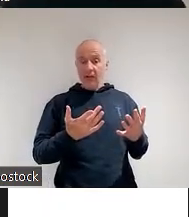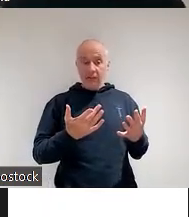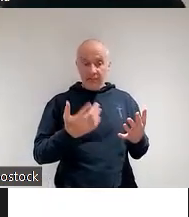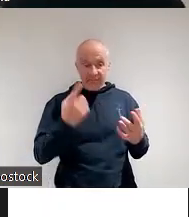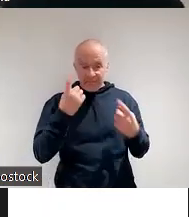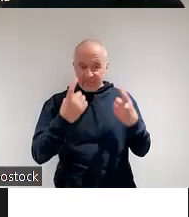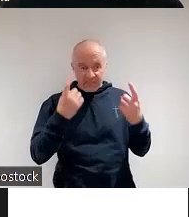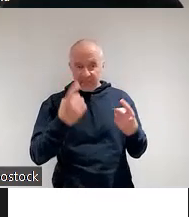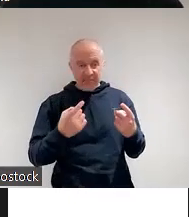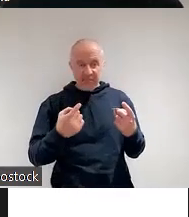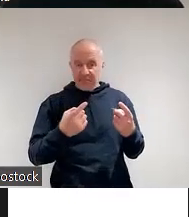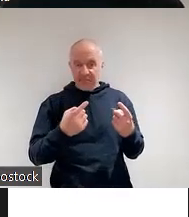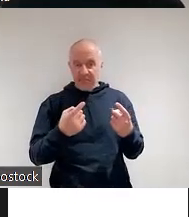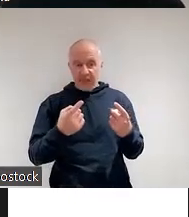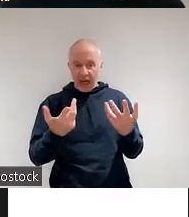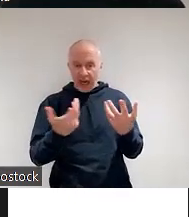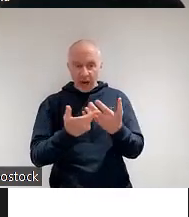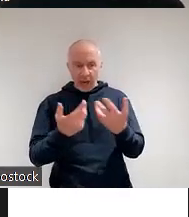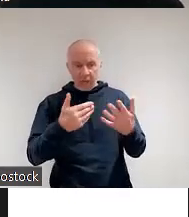let us be